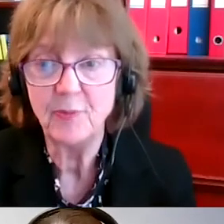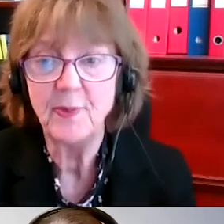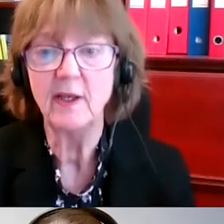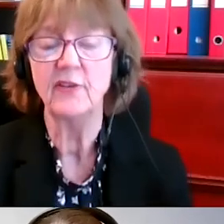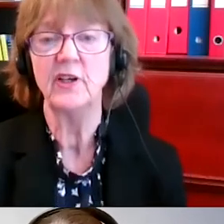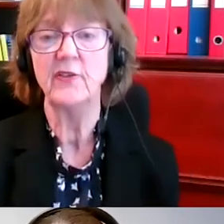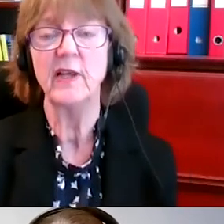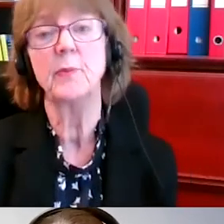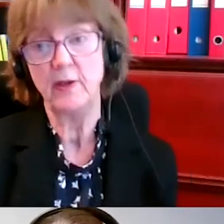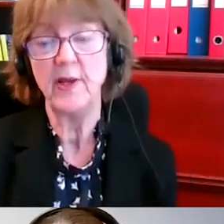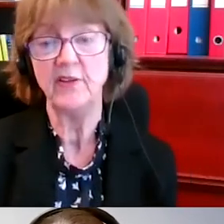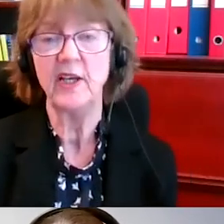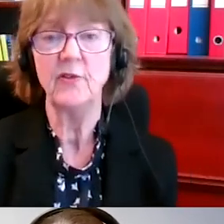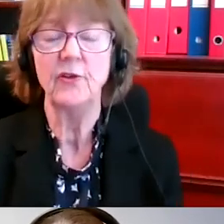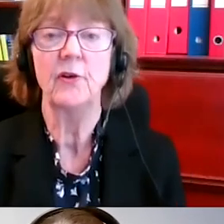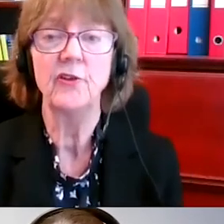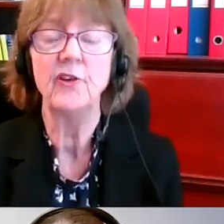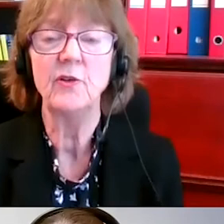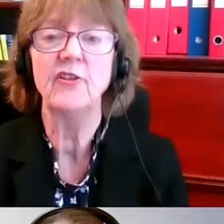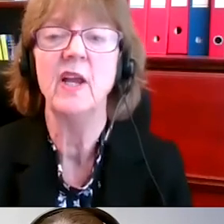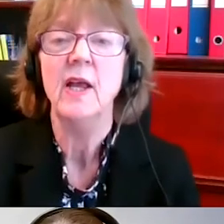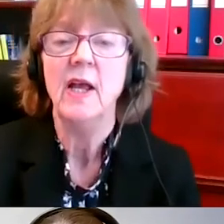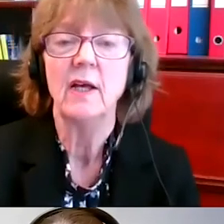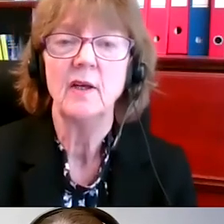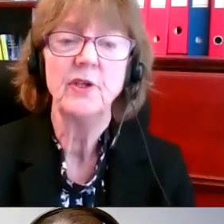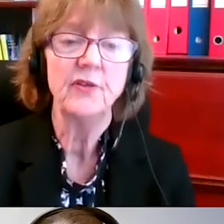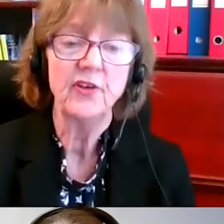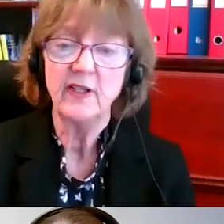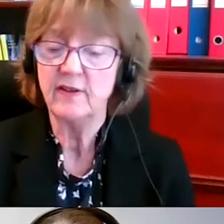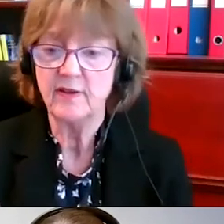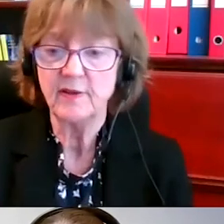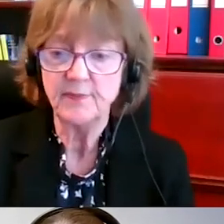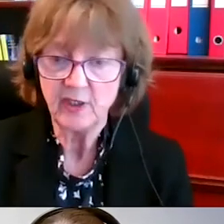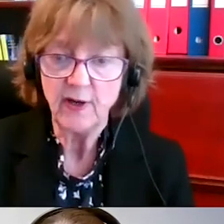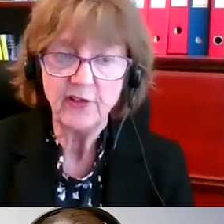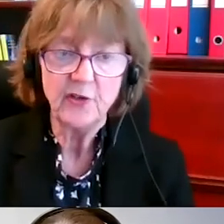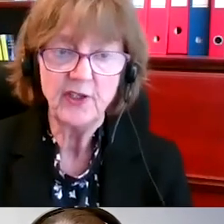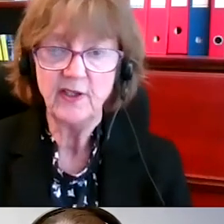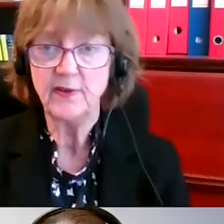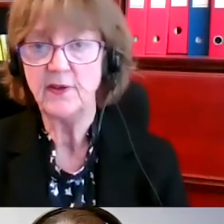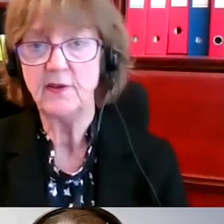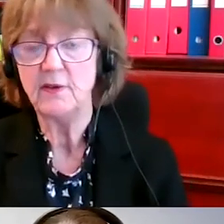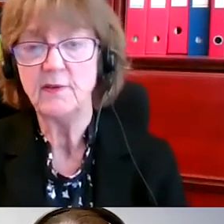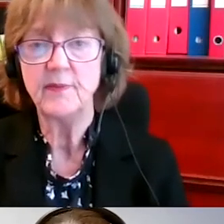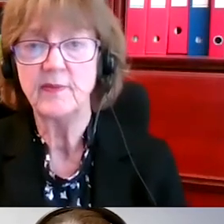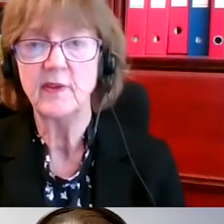at least be a clear sign of that, but it depends again on the situation. But if a child cries out in